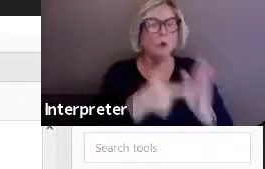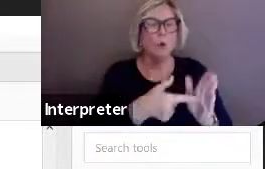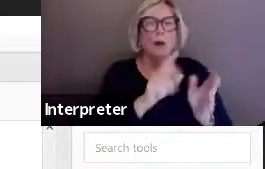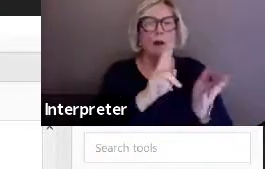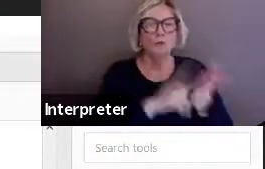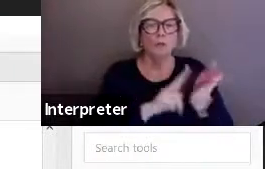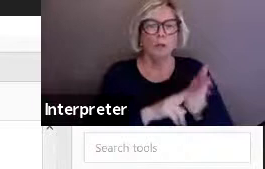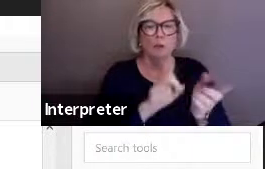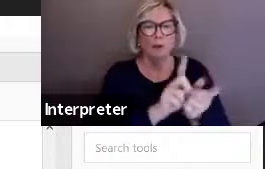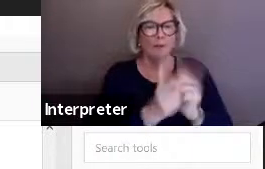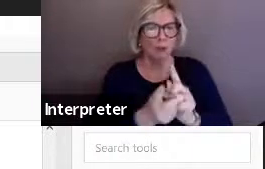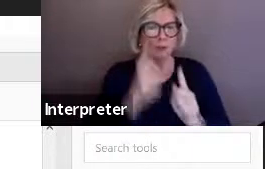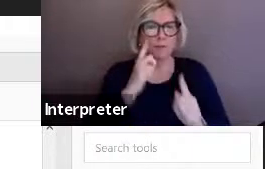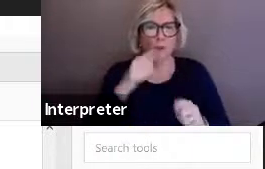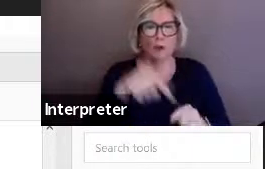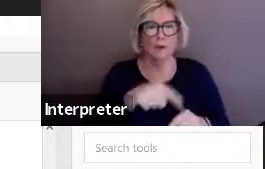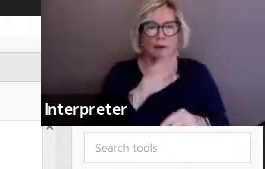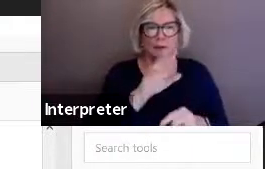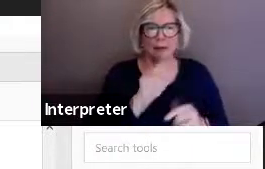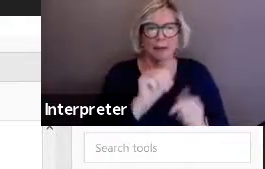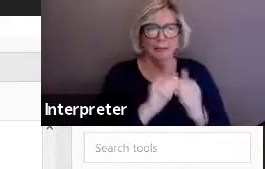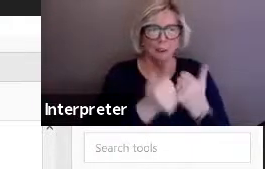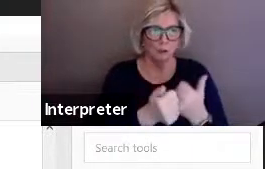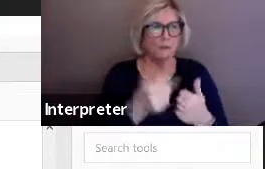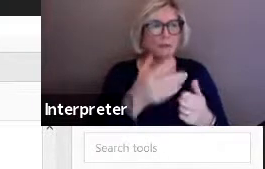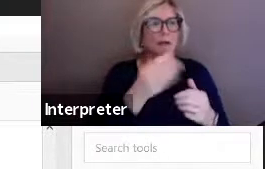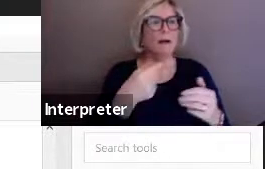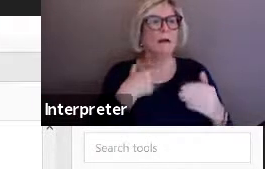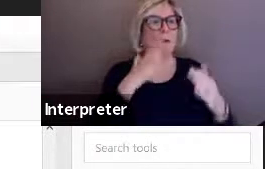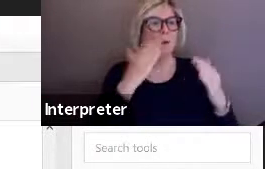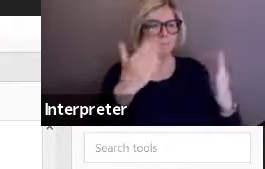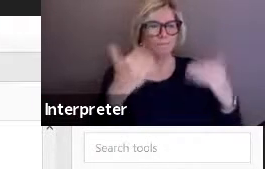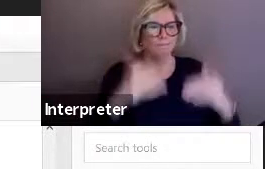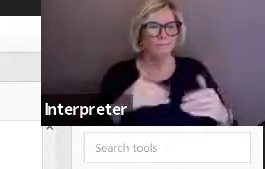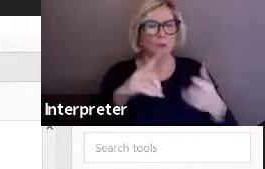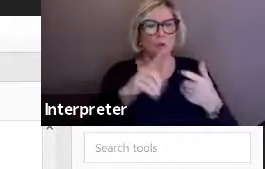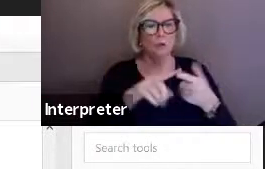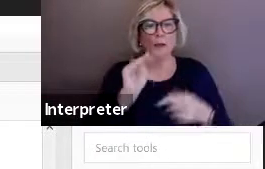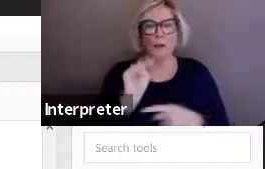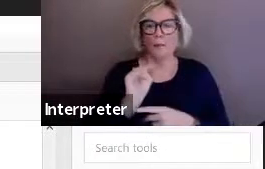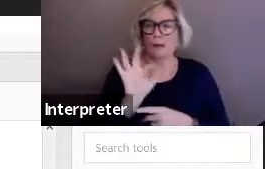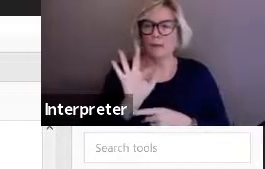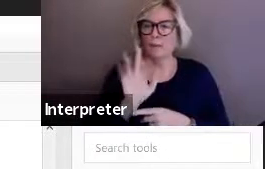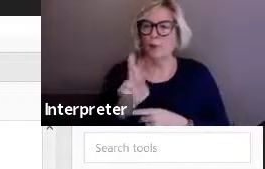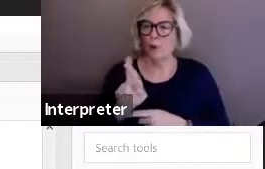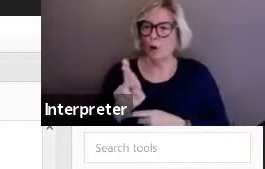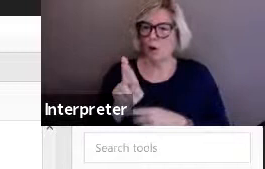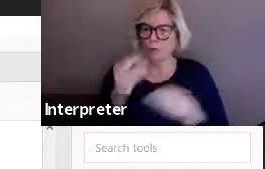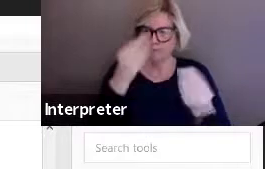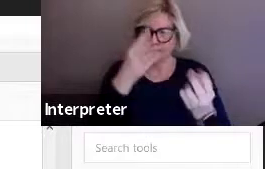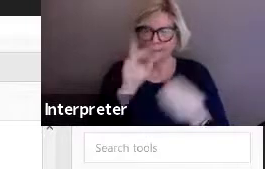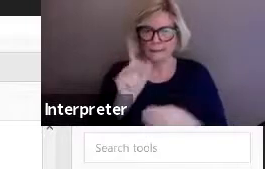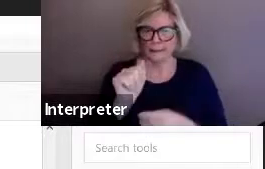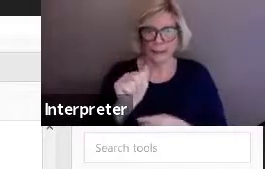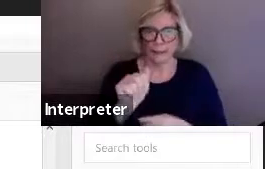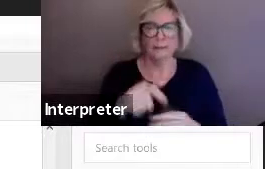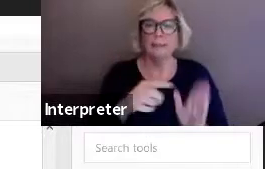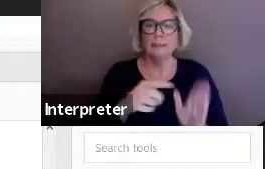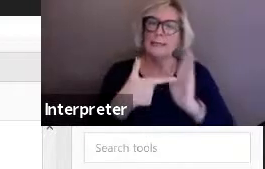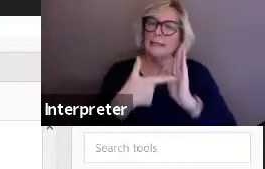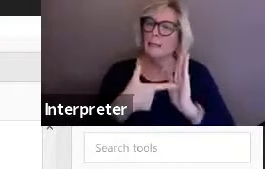the agency. And I will move on now to the MFR data on Exhibit